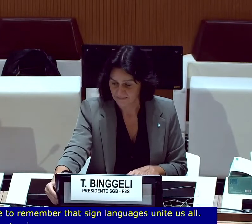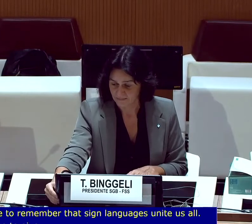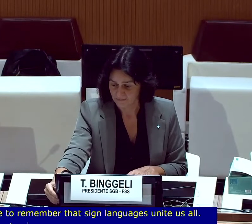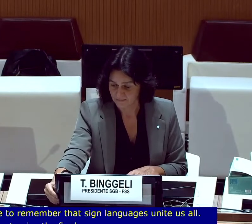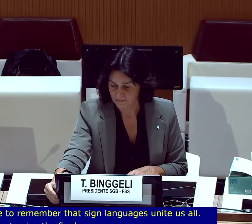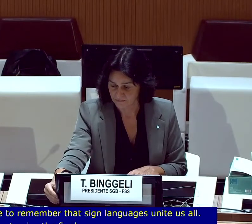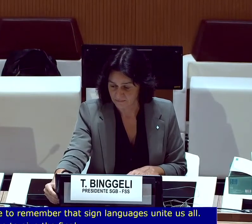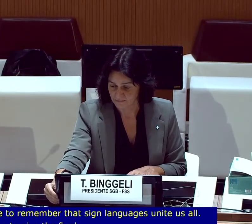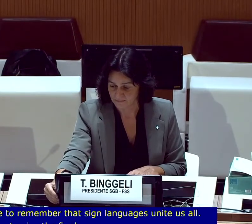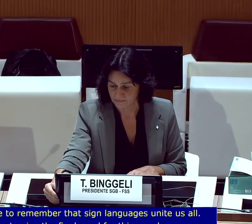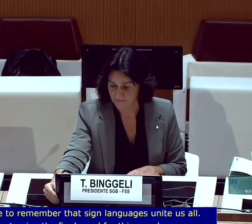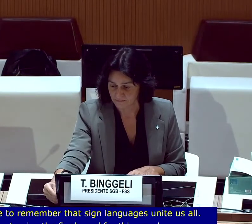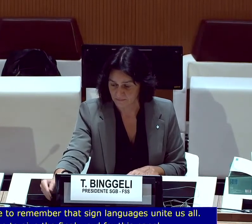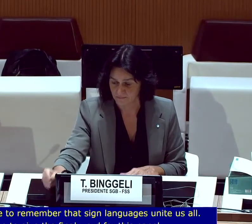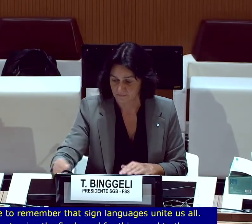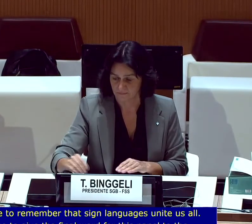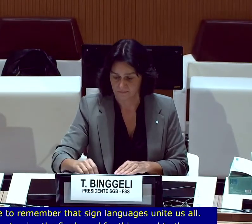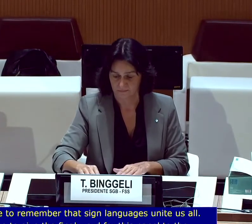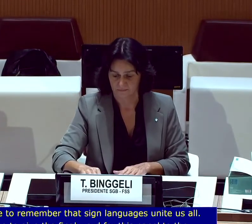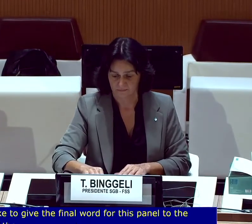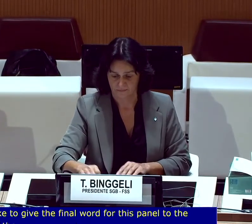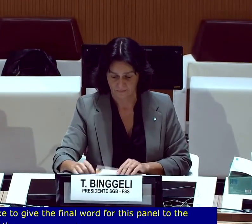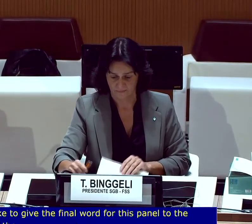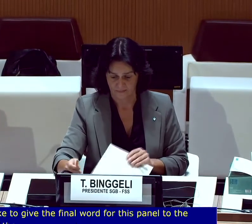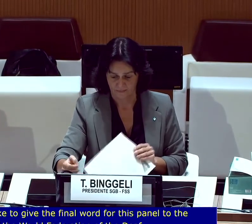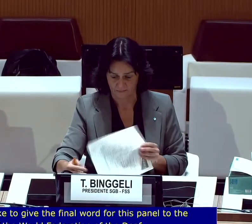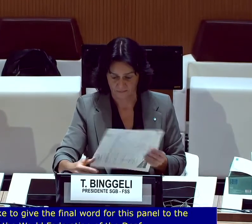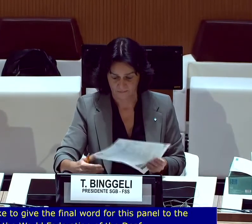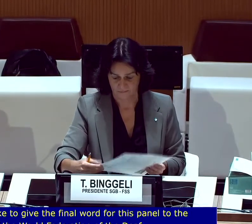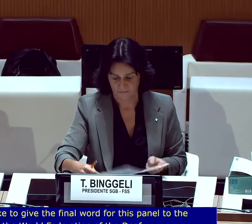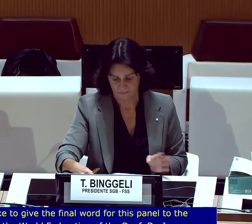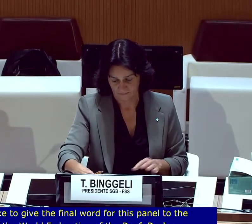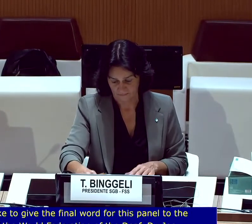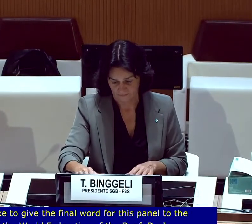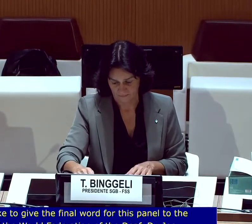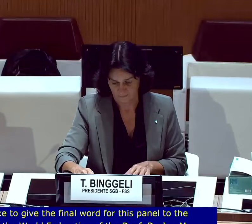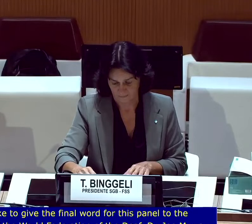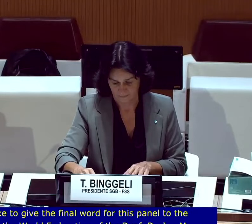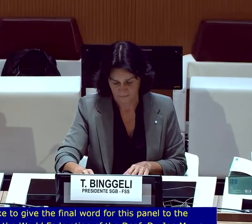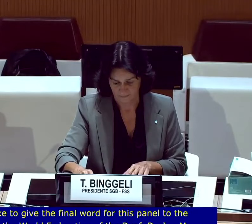Federation of the Deaf, Dr. Joe Murray.